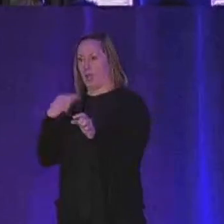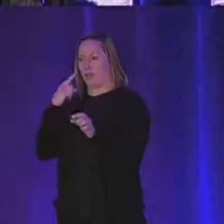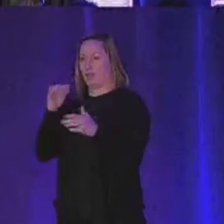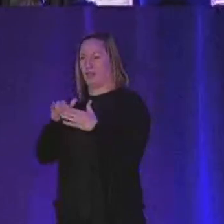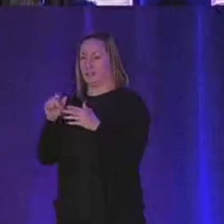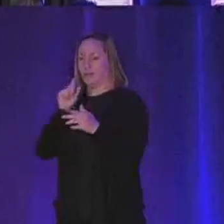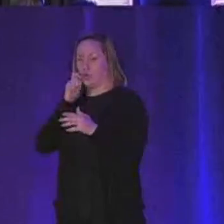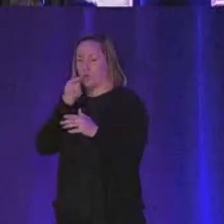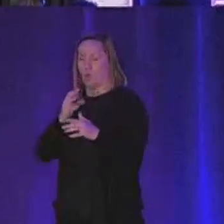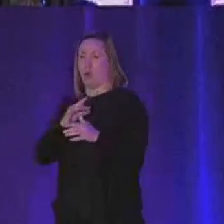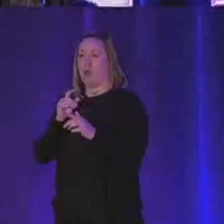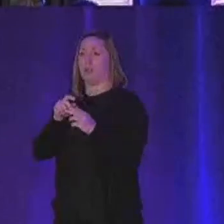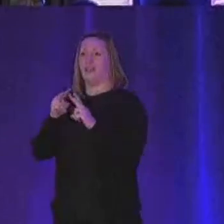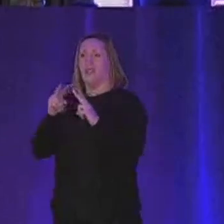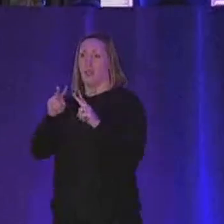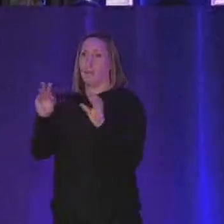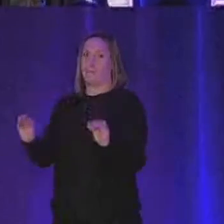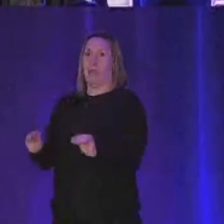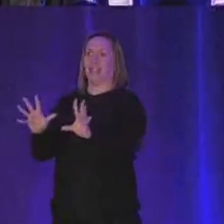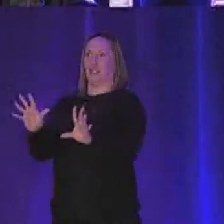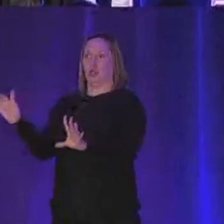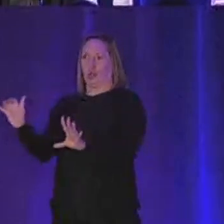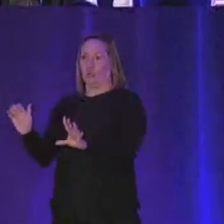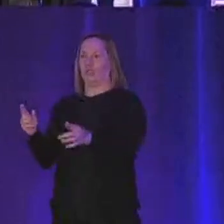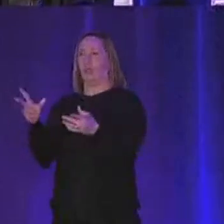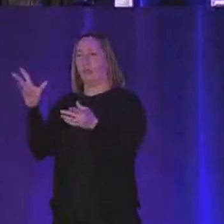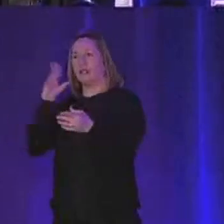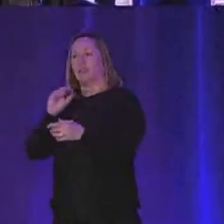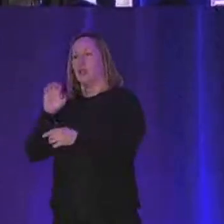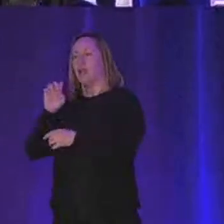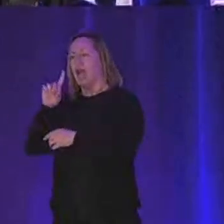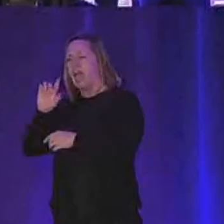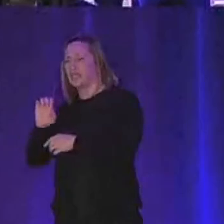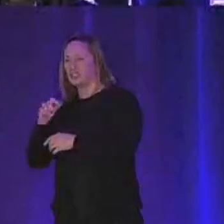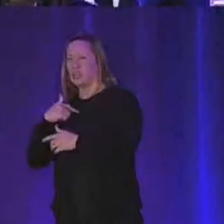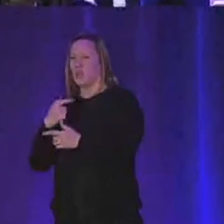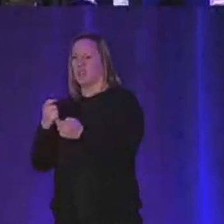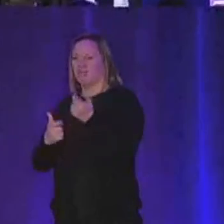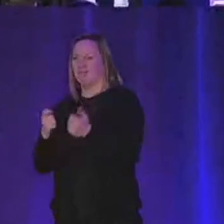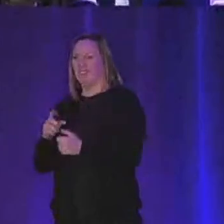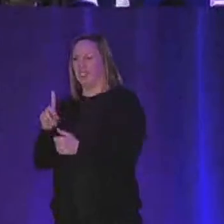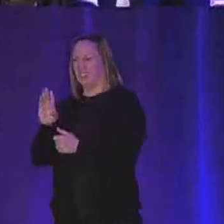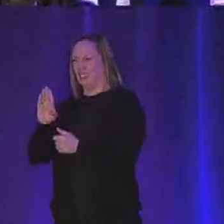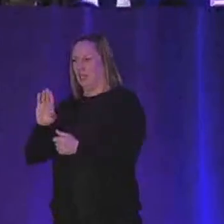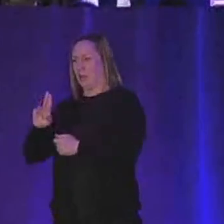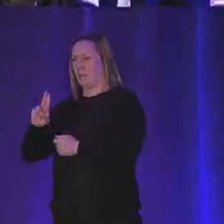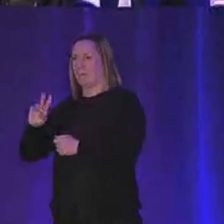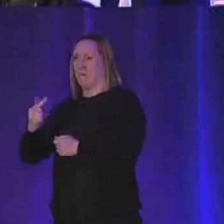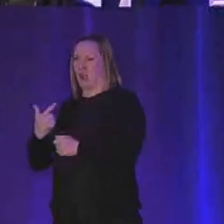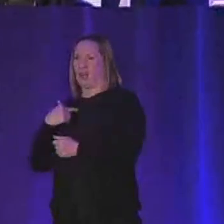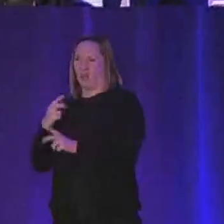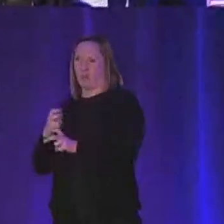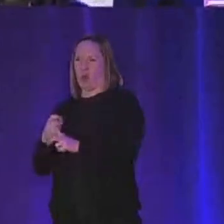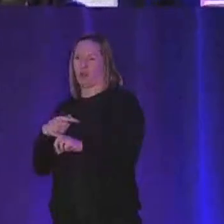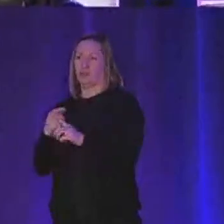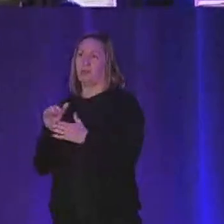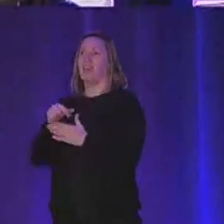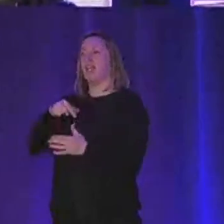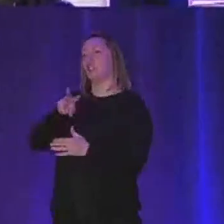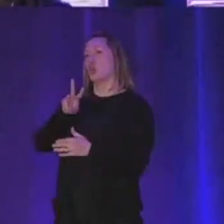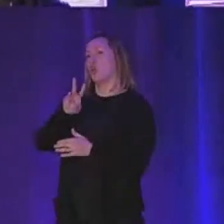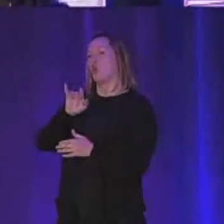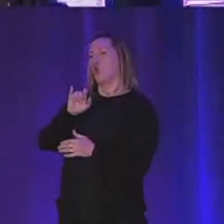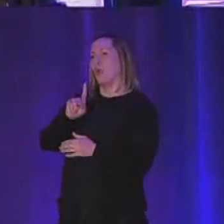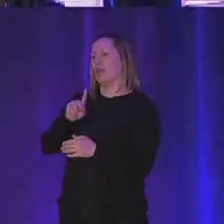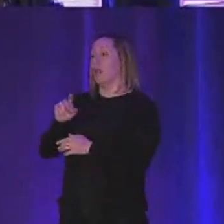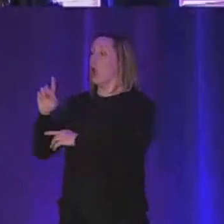very cool. It's also very magic, so when you run into some edge case and you want to debug it, it's going to be hard. That's Quick. React doesn't have this,